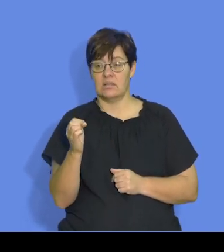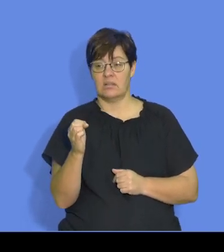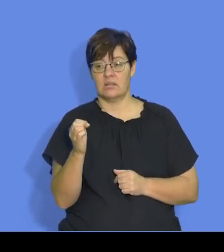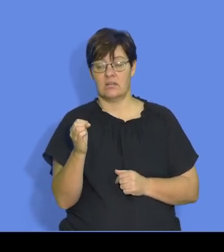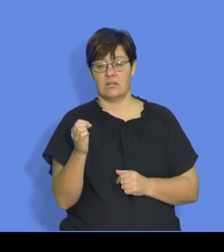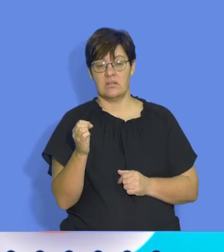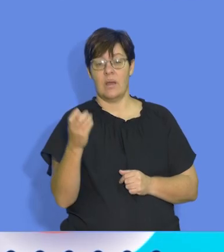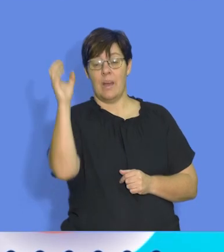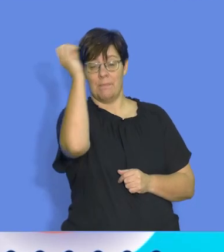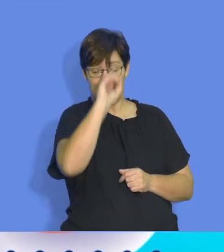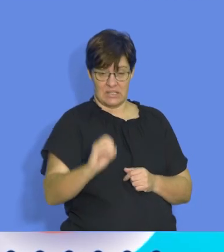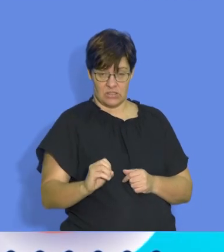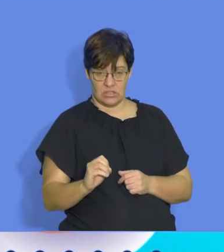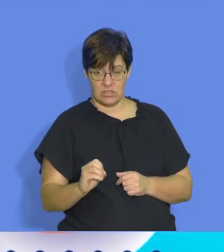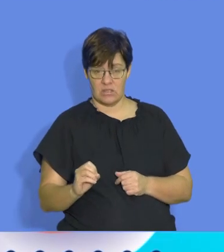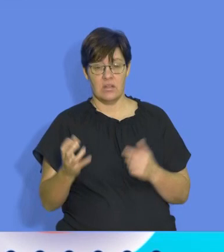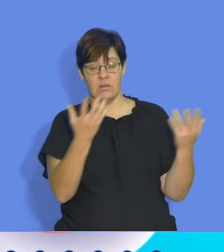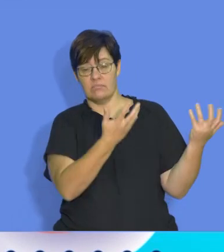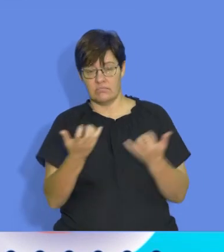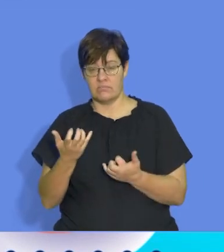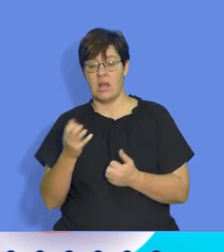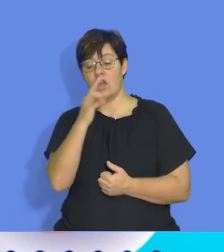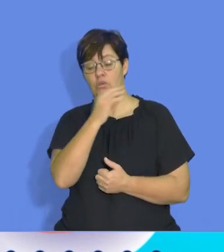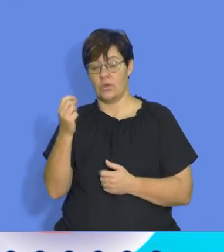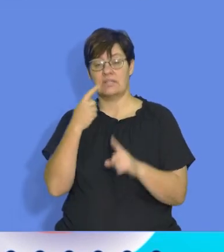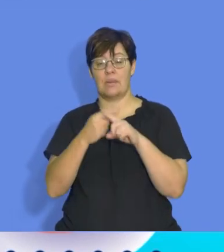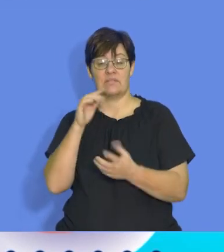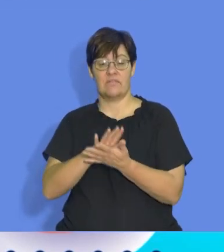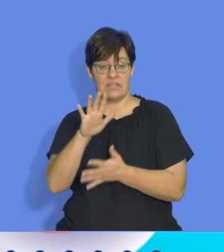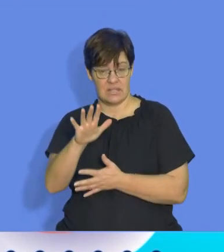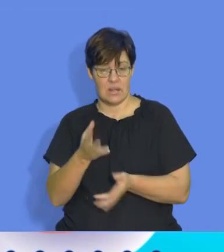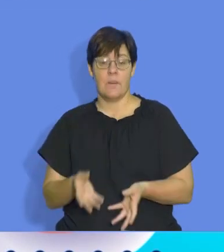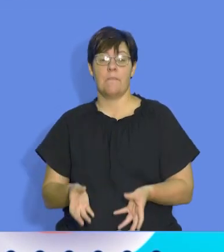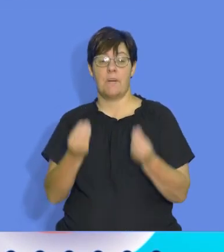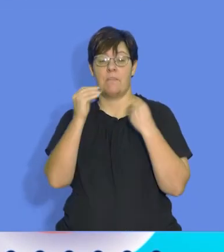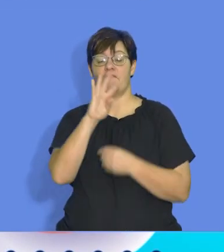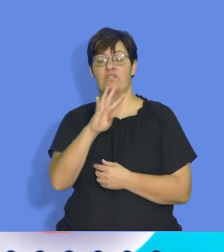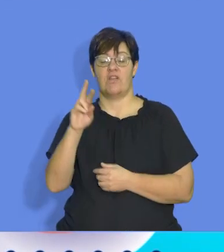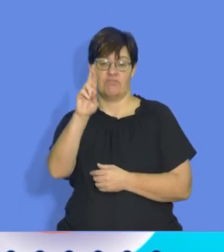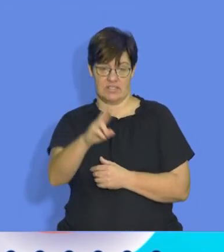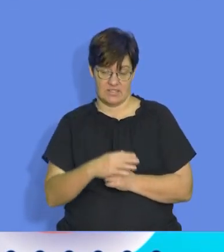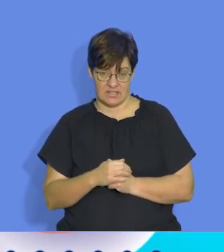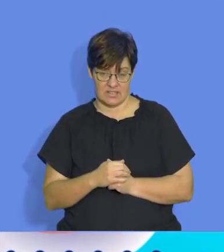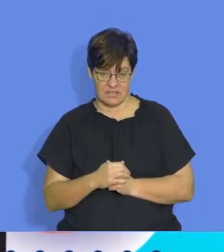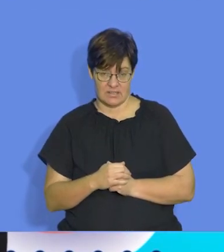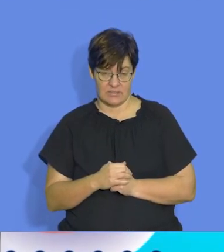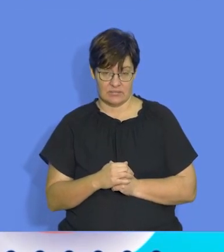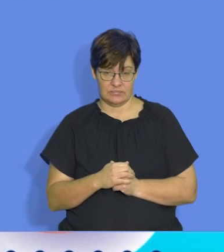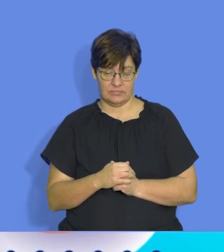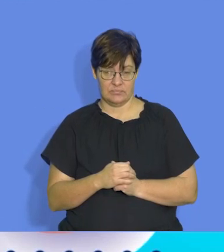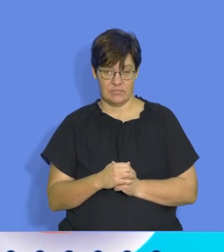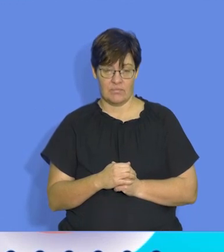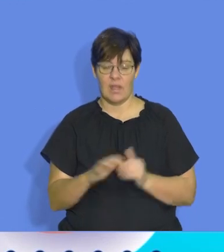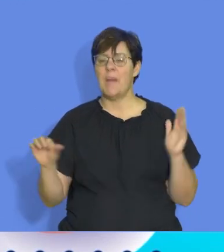your percentages and you work out 300 times 15, you're going to get a figure of 45 Rand. So what is